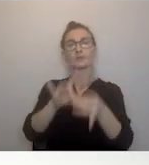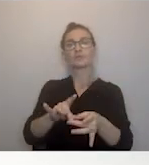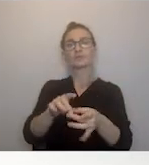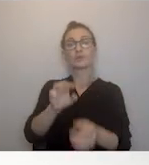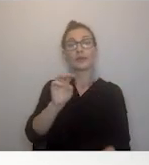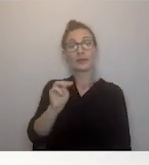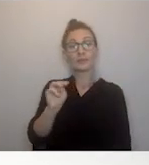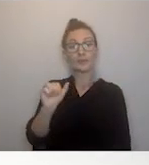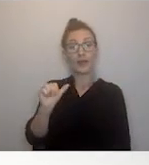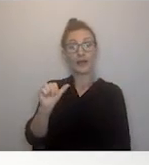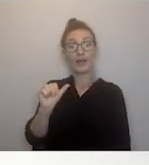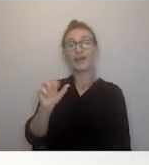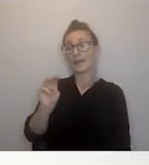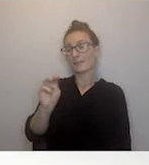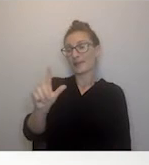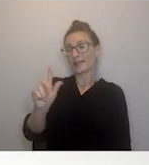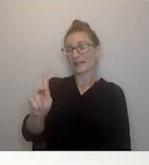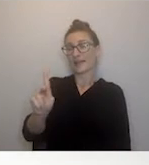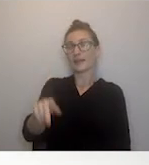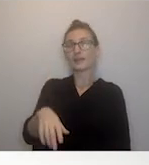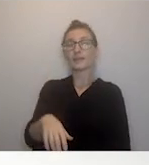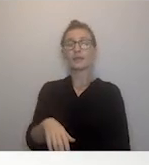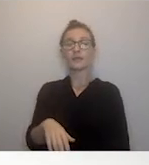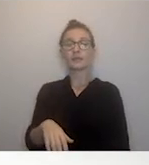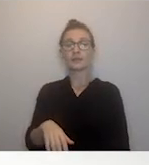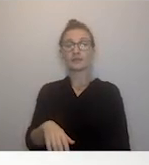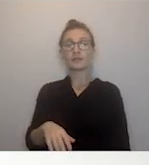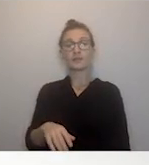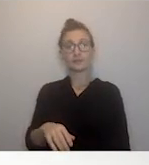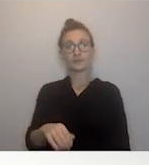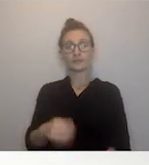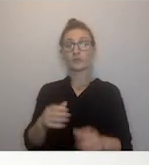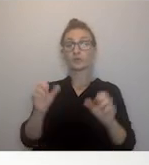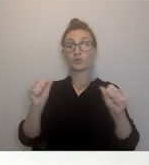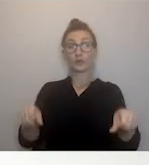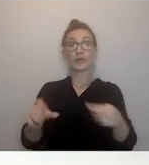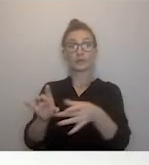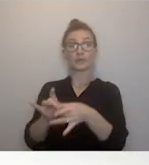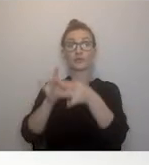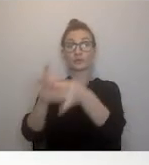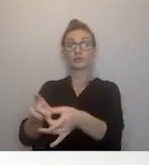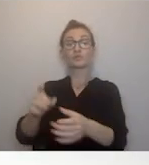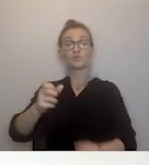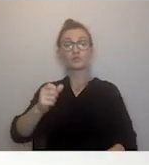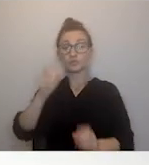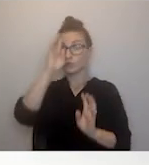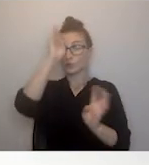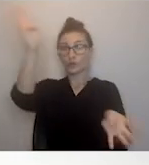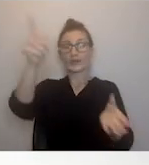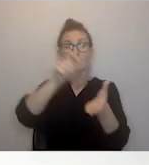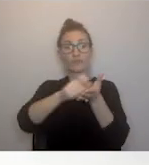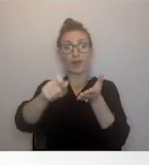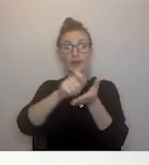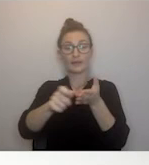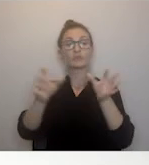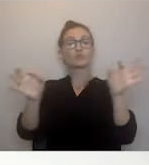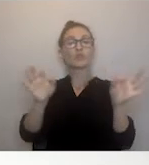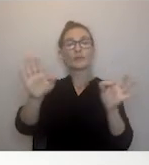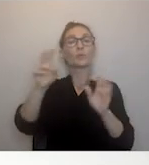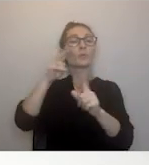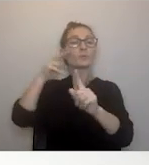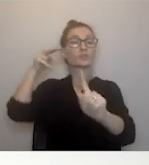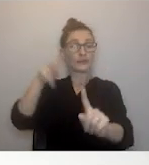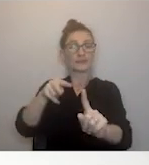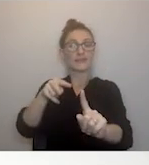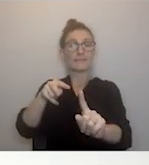either, like we've done it for Martin Luther King, I've had a dream speech, who are you in the crowd? And then you can even connect it to creative writing, describing